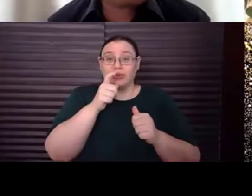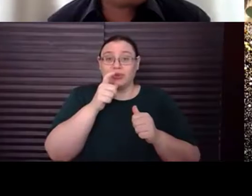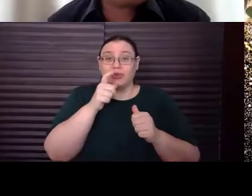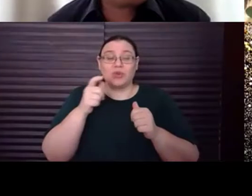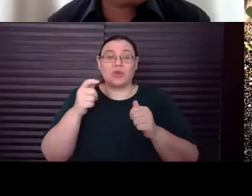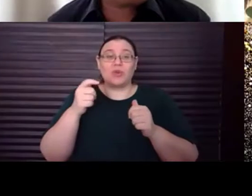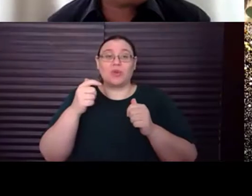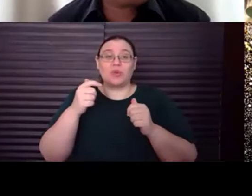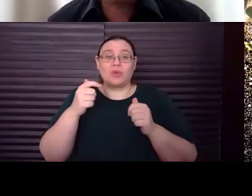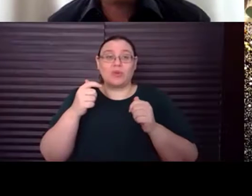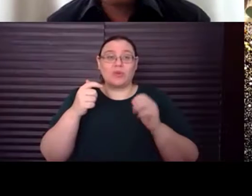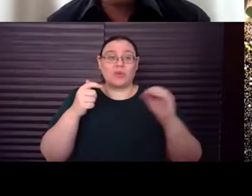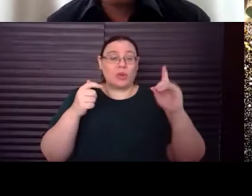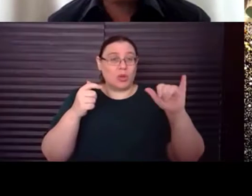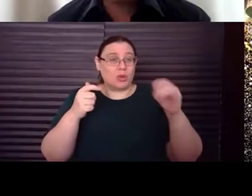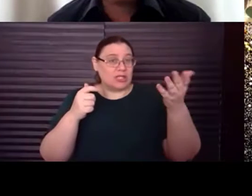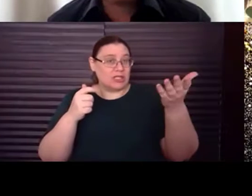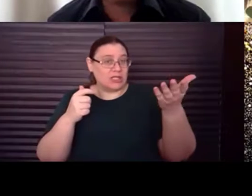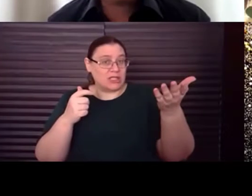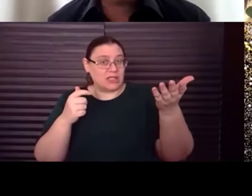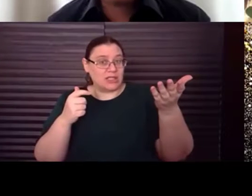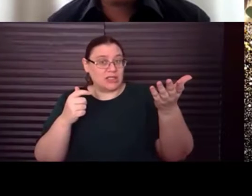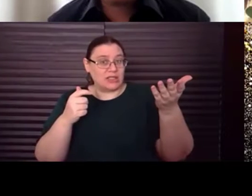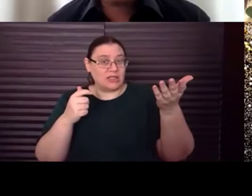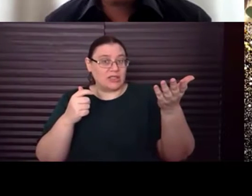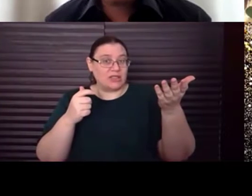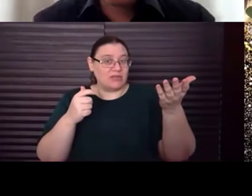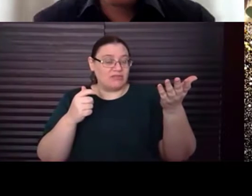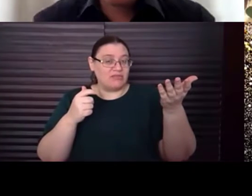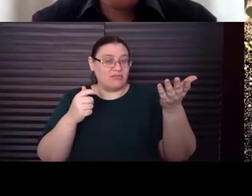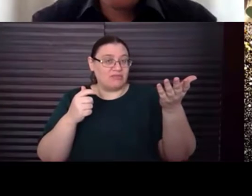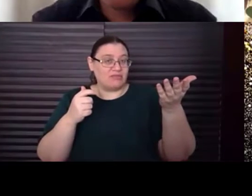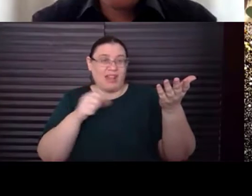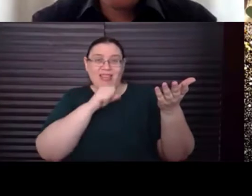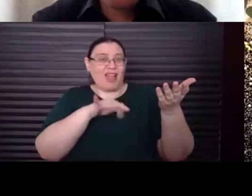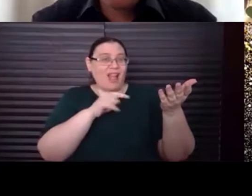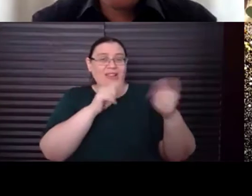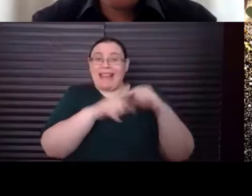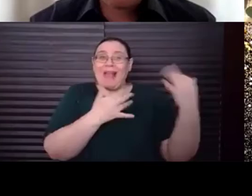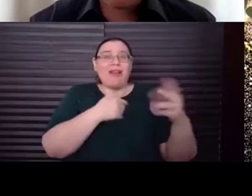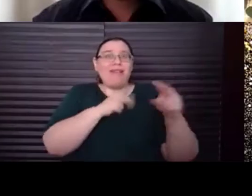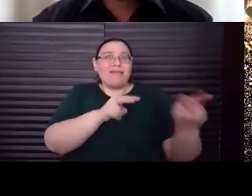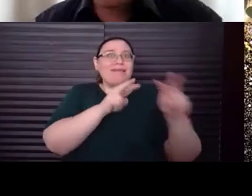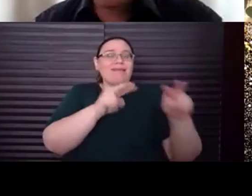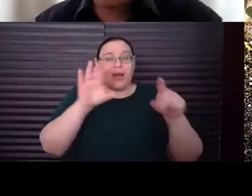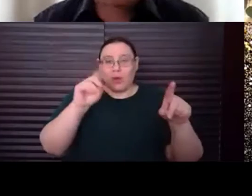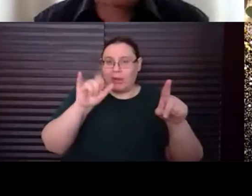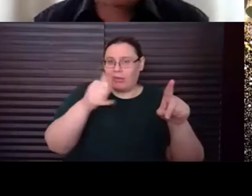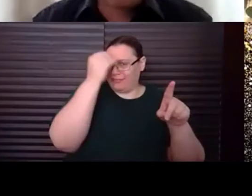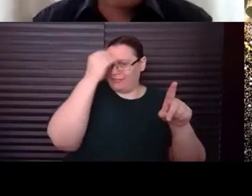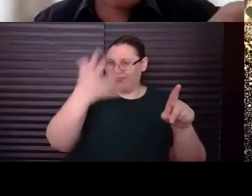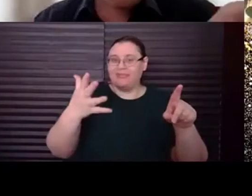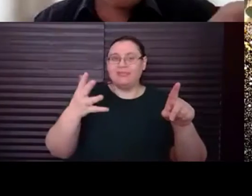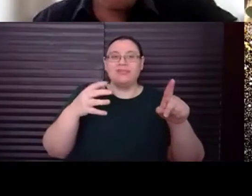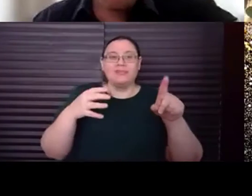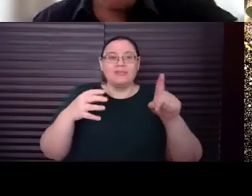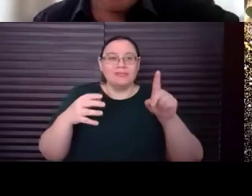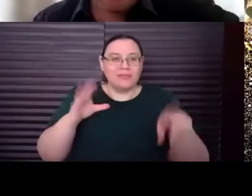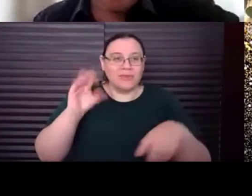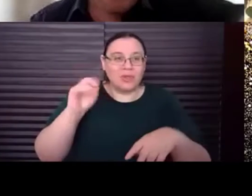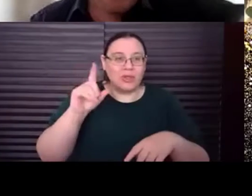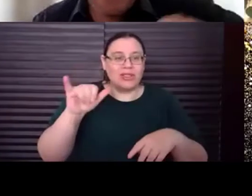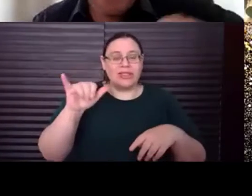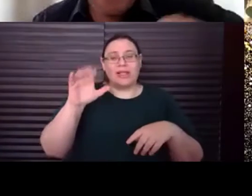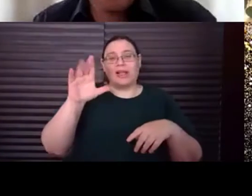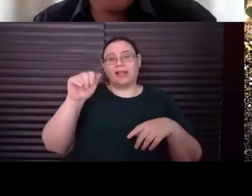to Cody. Wait, I love you. You want to, you can't wait. It's Cody Lascala. He's a very